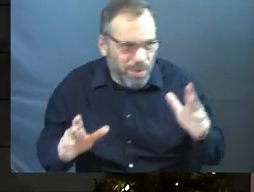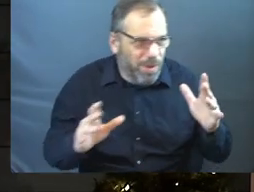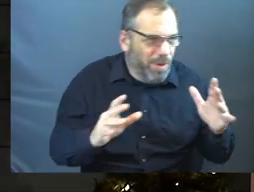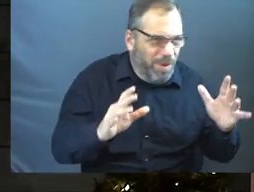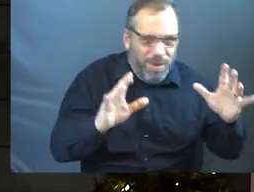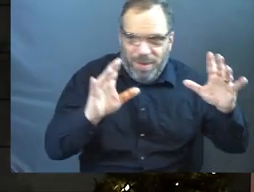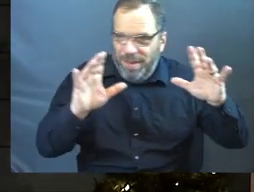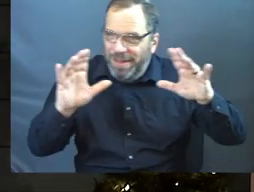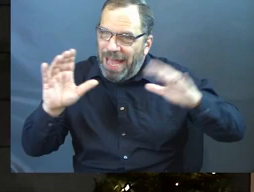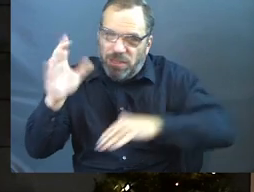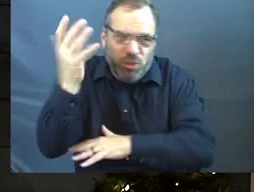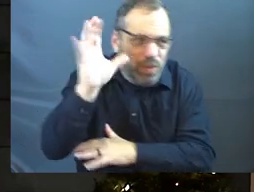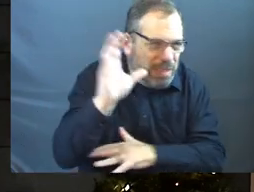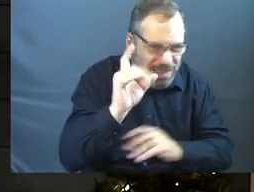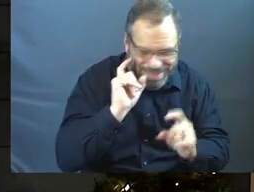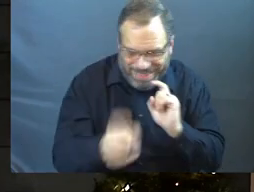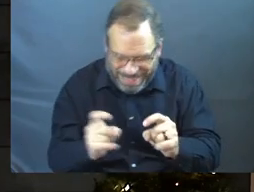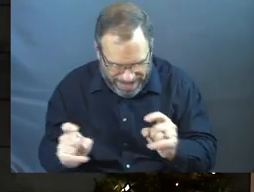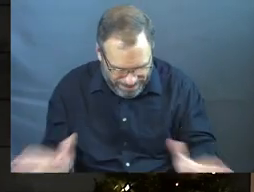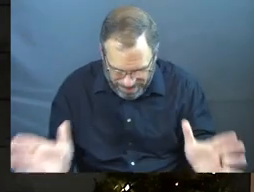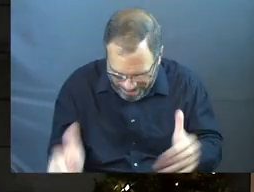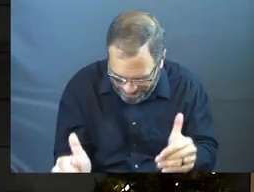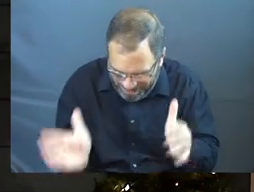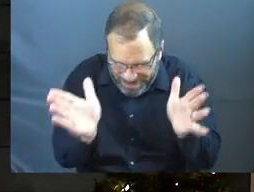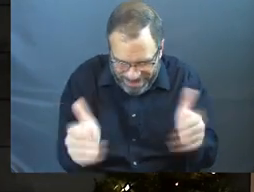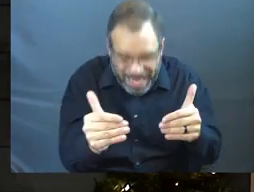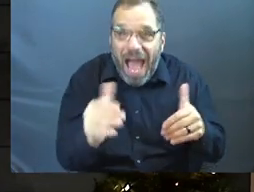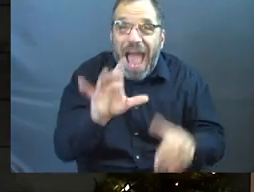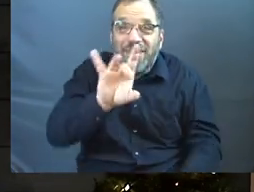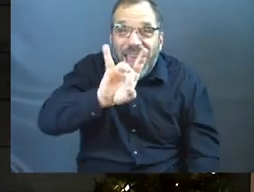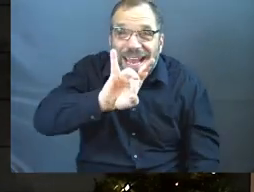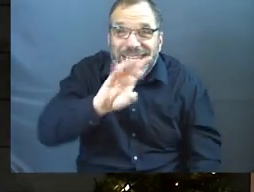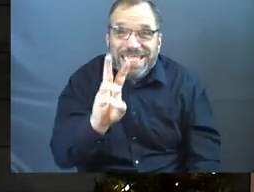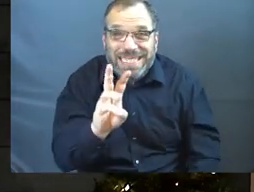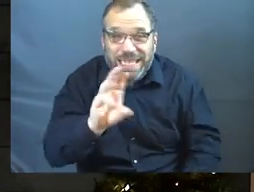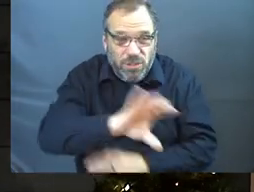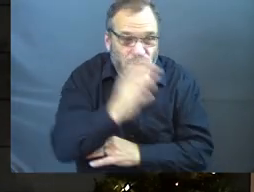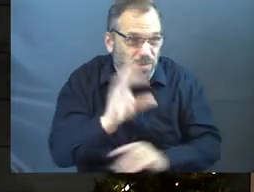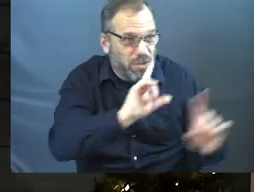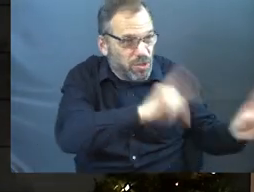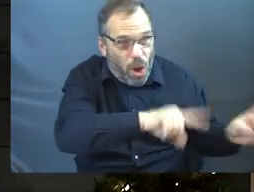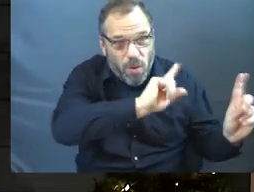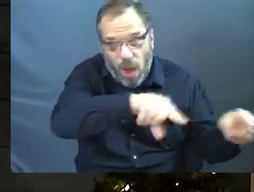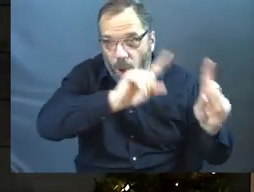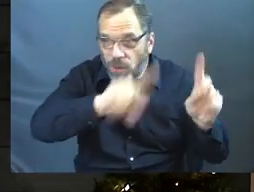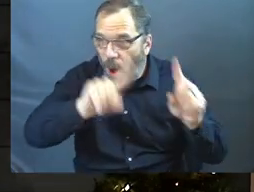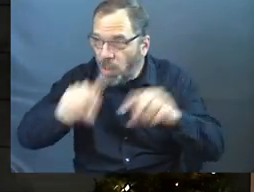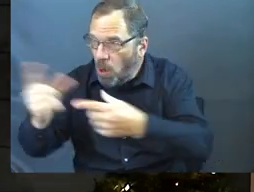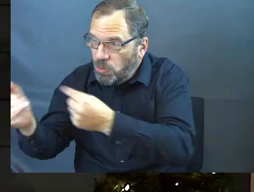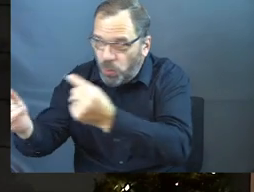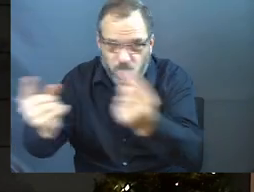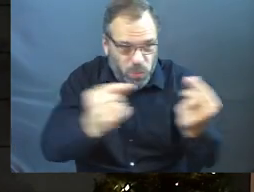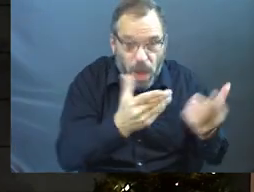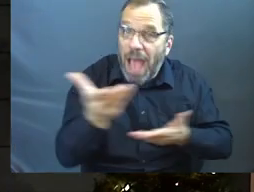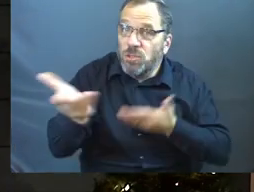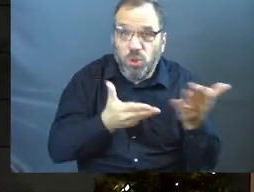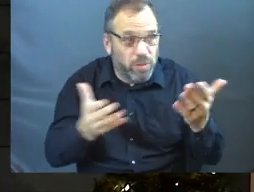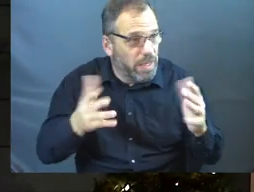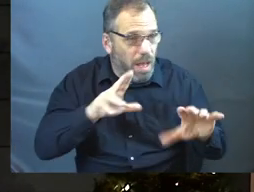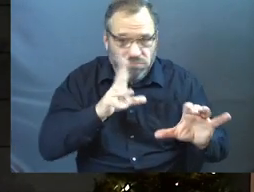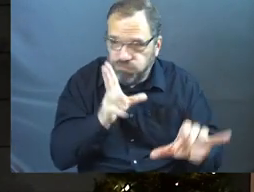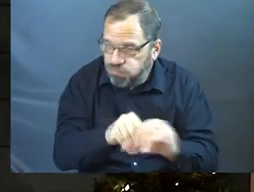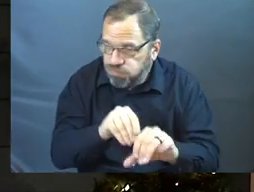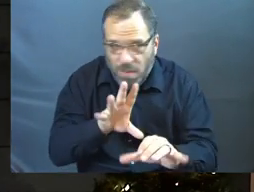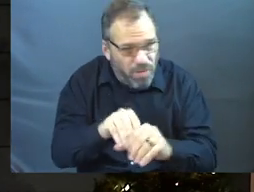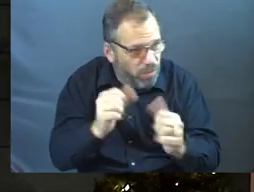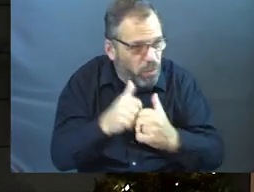the lights and the trees and the gifts, and I've got 86 Christmases to attend, and we've got to do this, and we are serving, and it's good. We're plugged in. We're